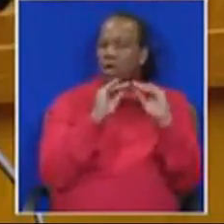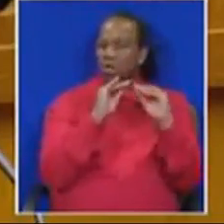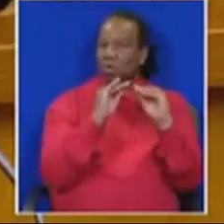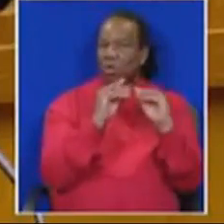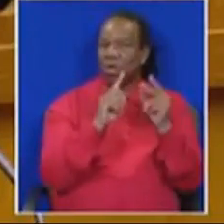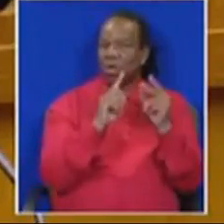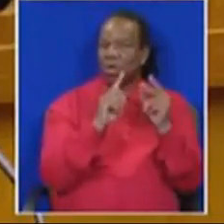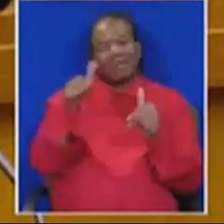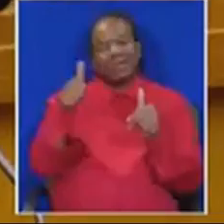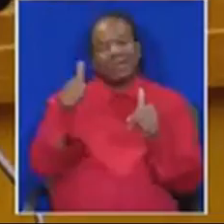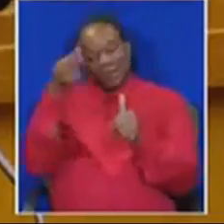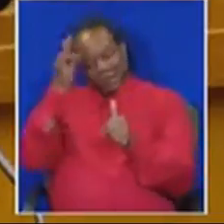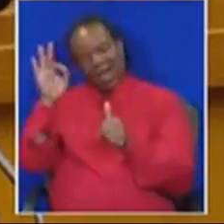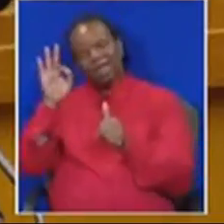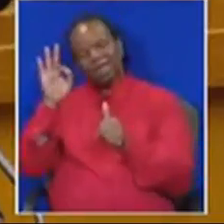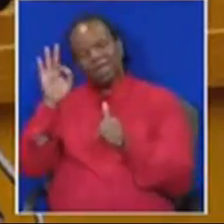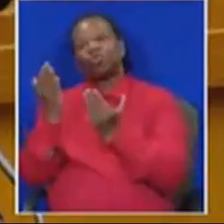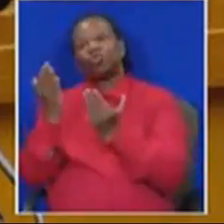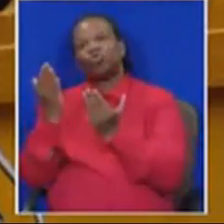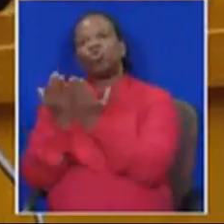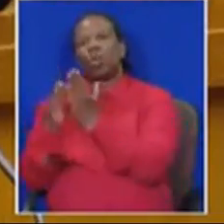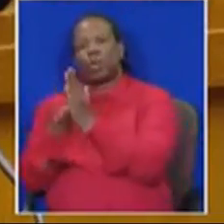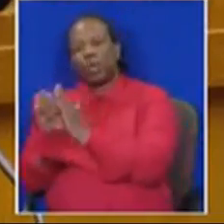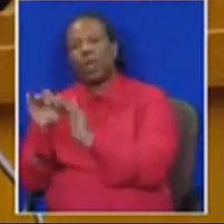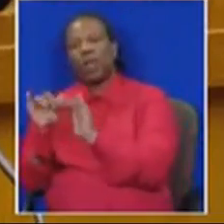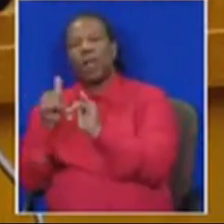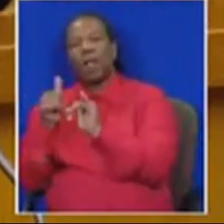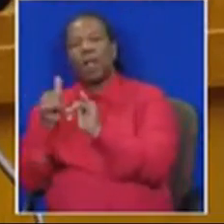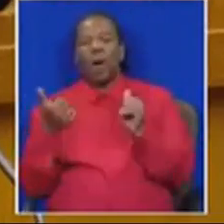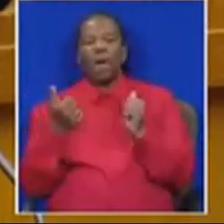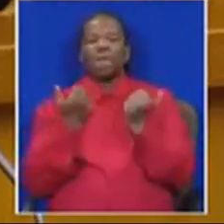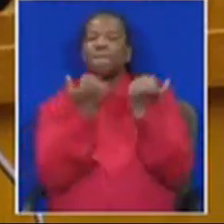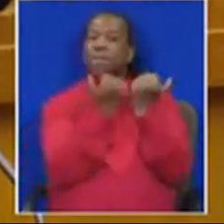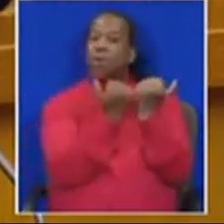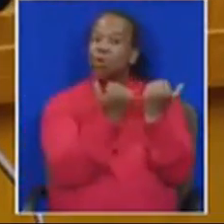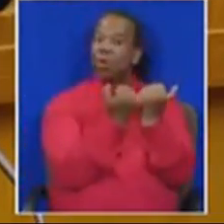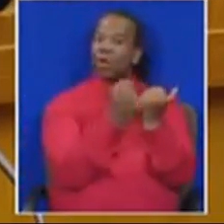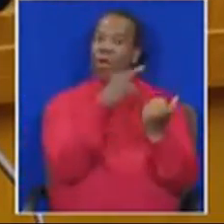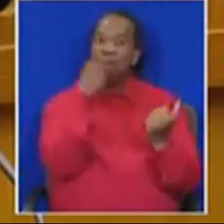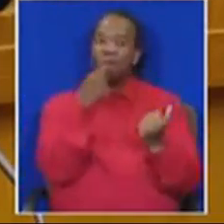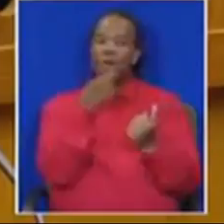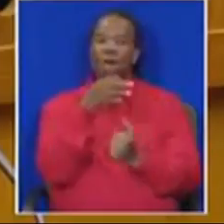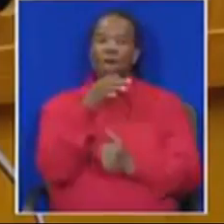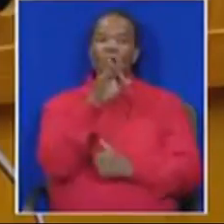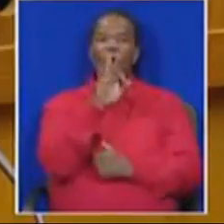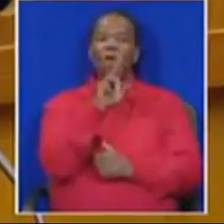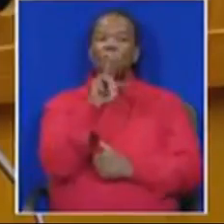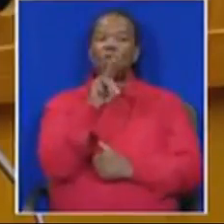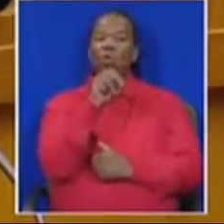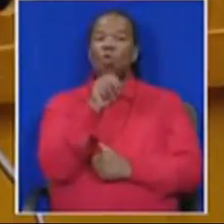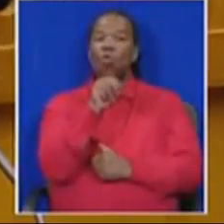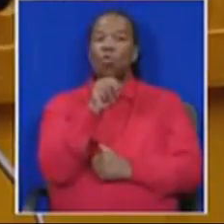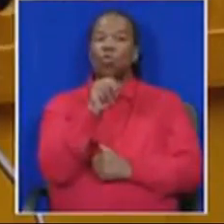public schools. The Funza Lushaka Bursary Program plans to award